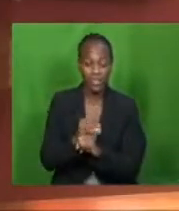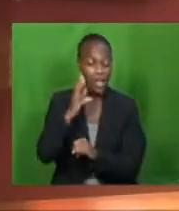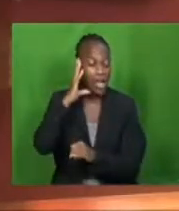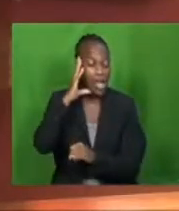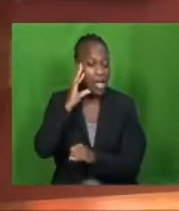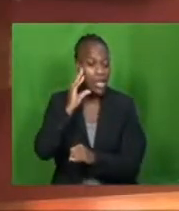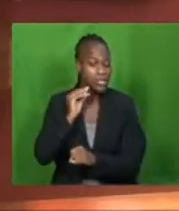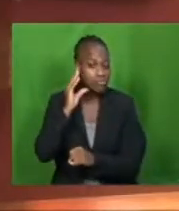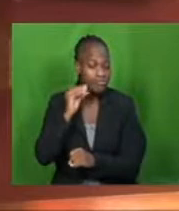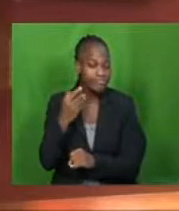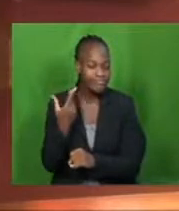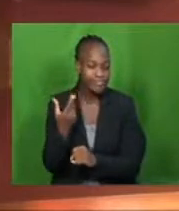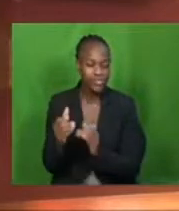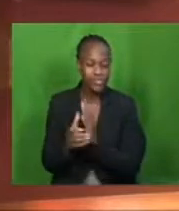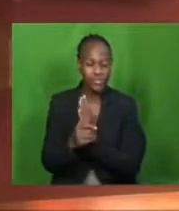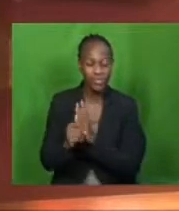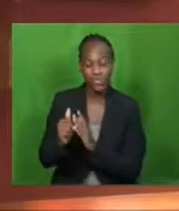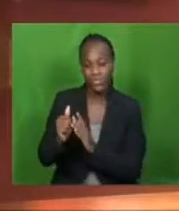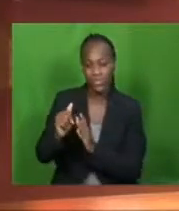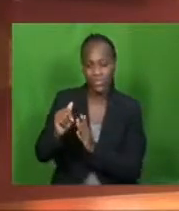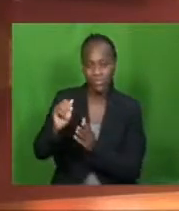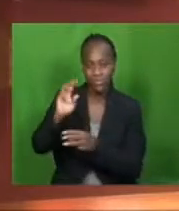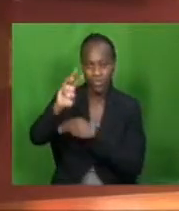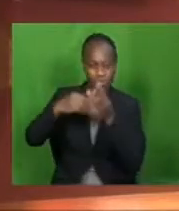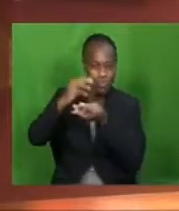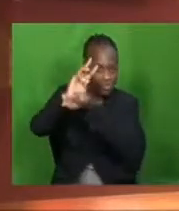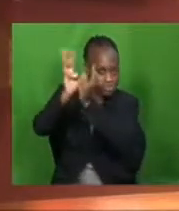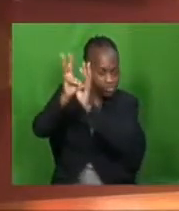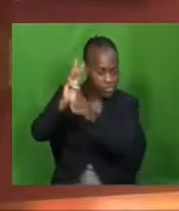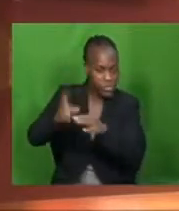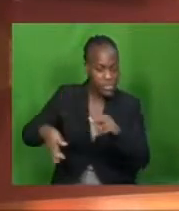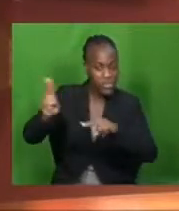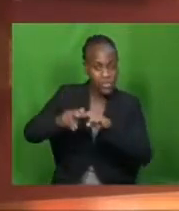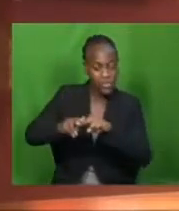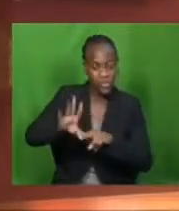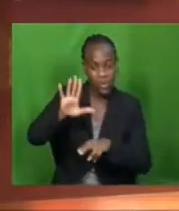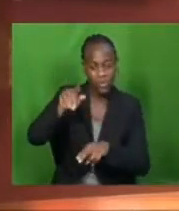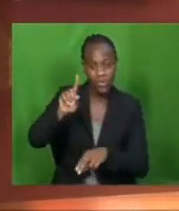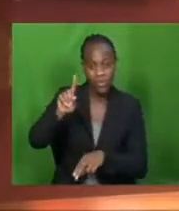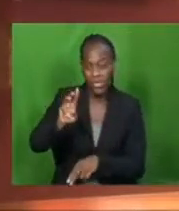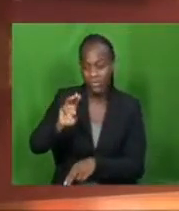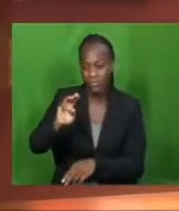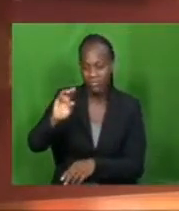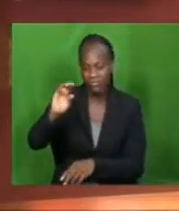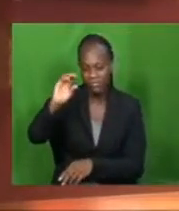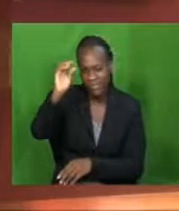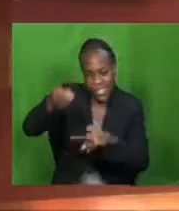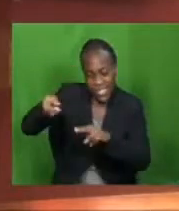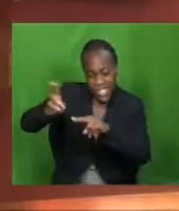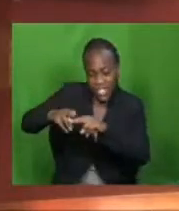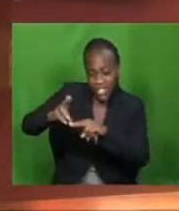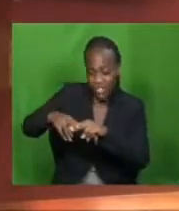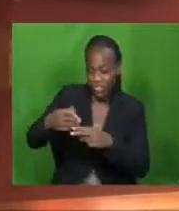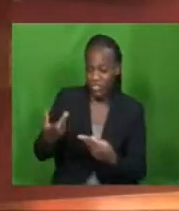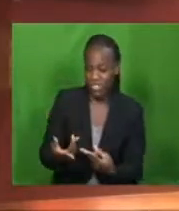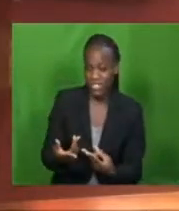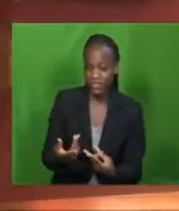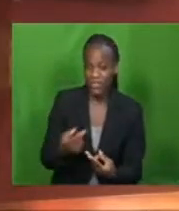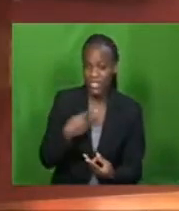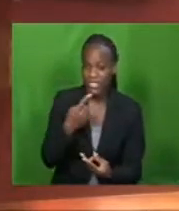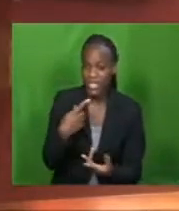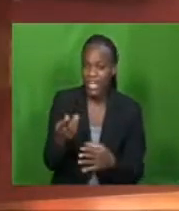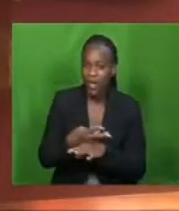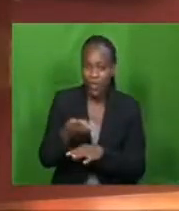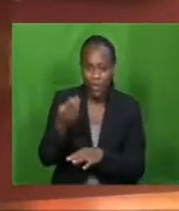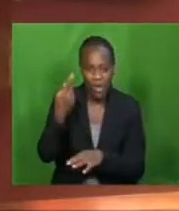global temperature rise to 1.5 degrees Celsius is necessary to avoid the worst impacts of climate change and maintain